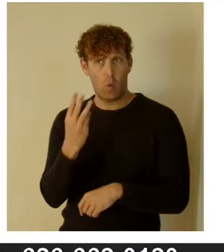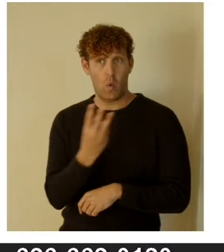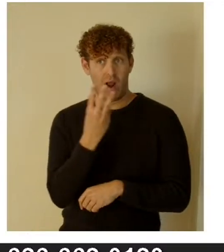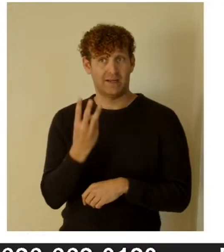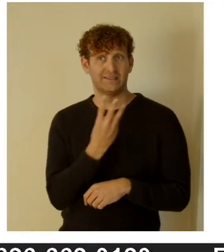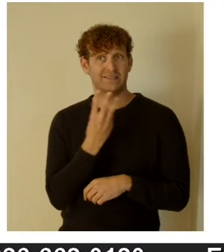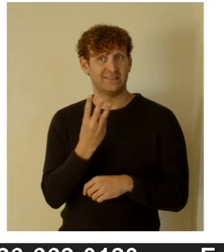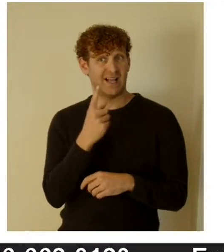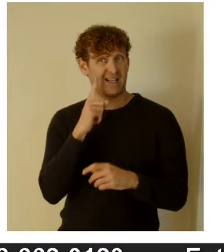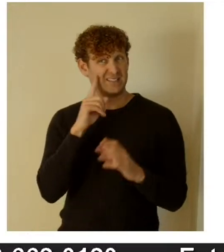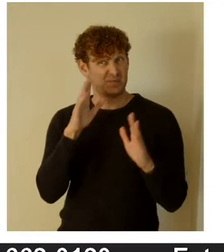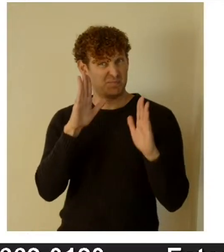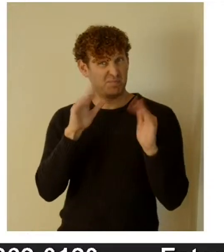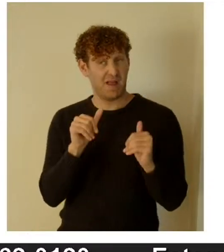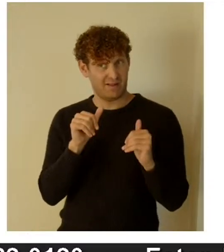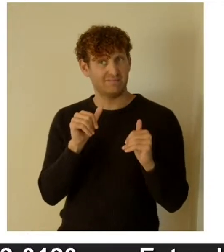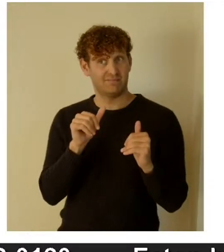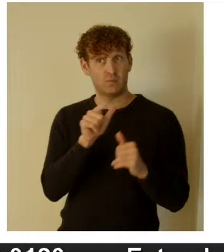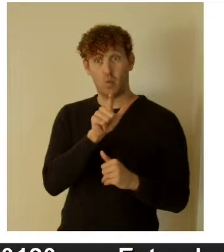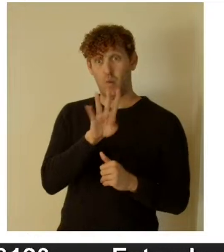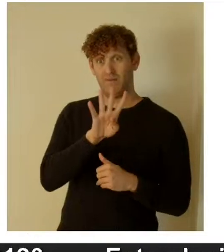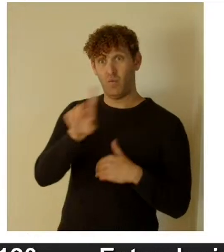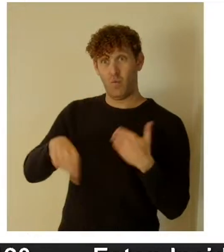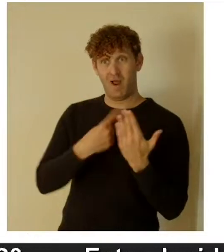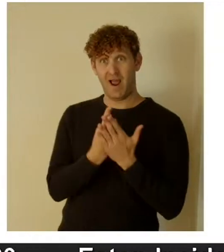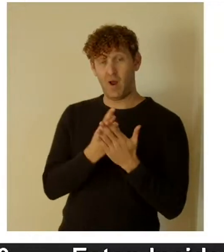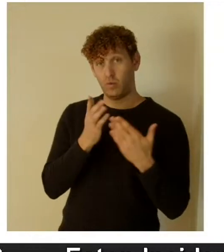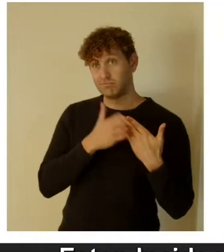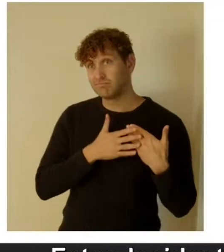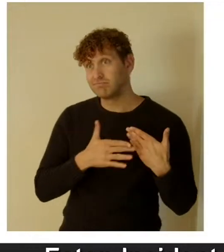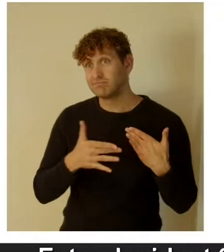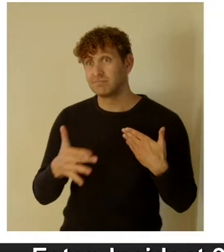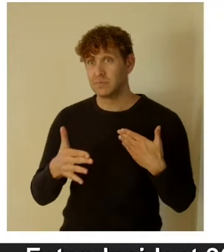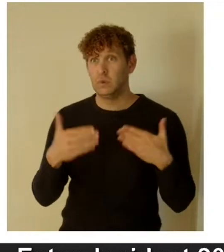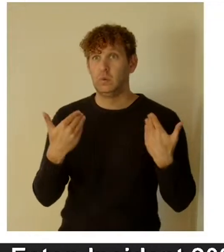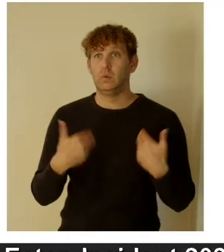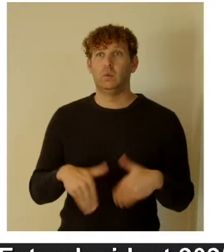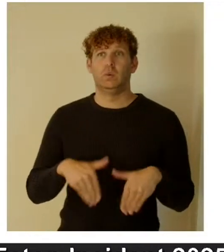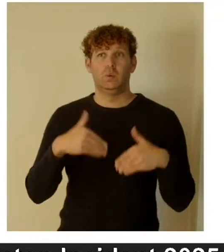24 hours is some of the most critical period of that red flag. So what